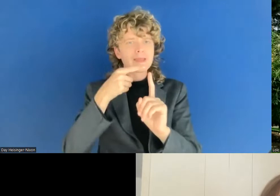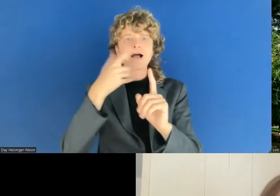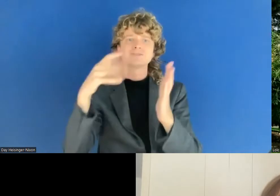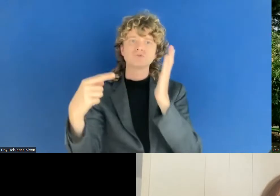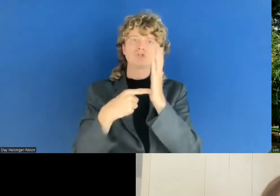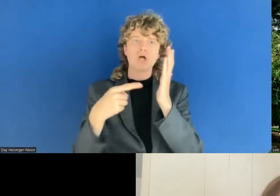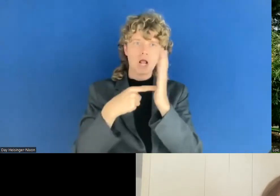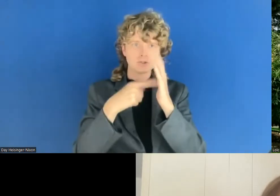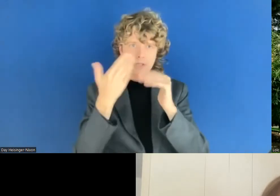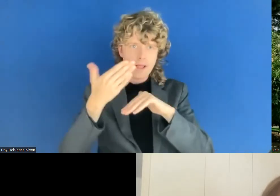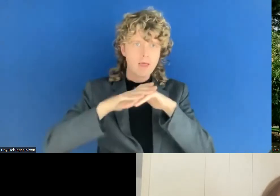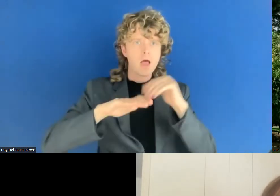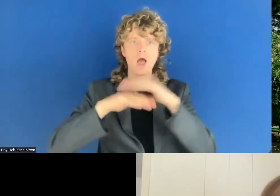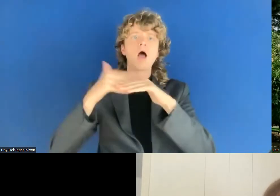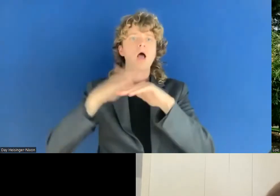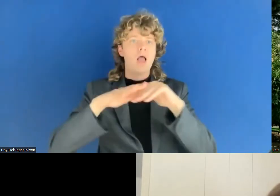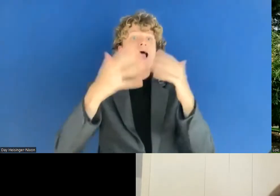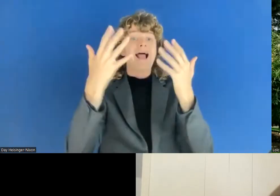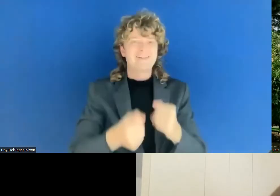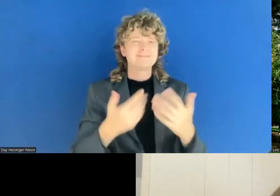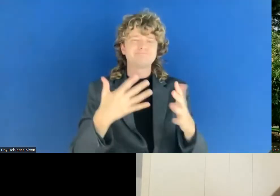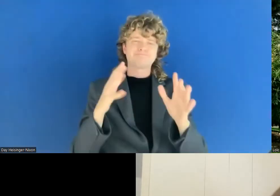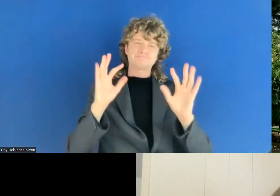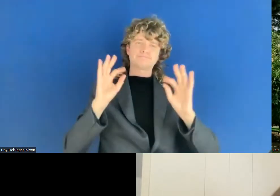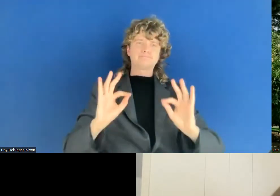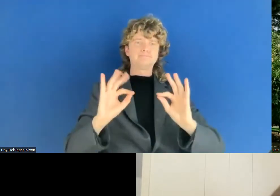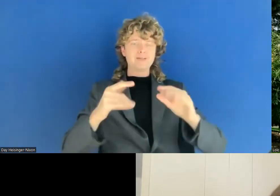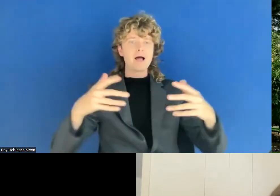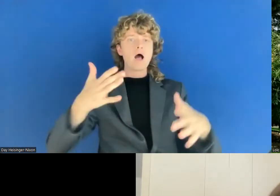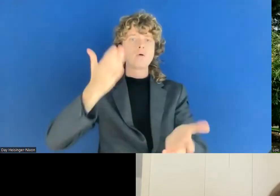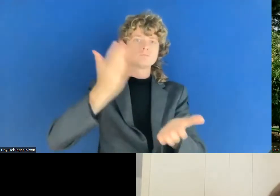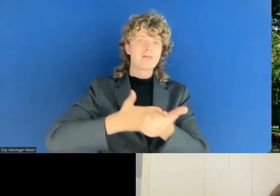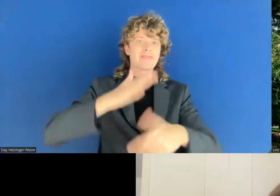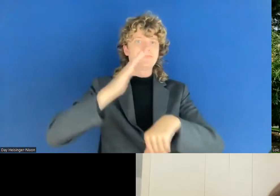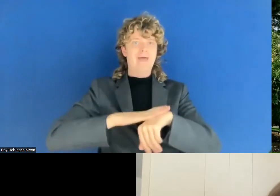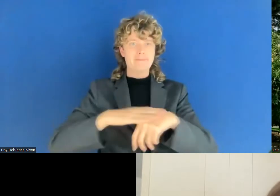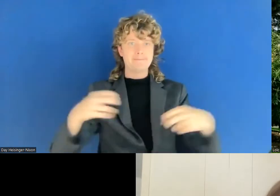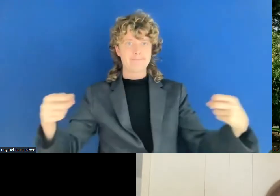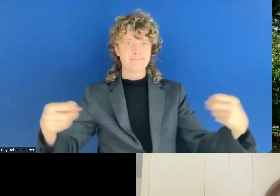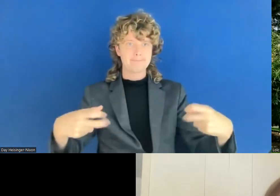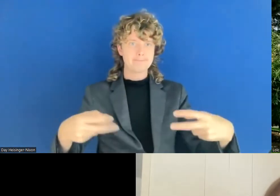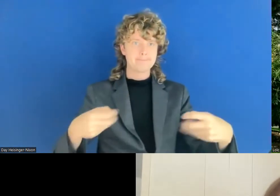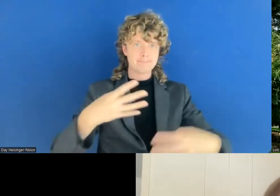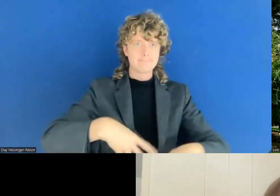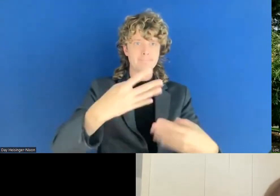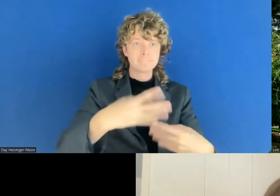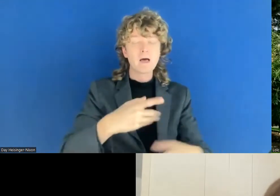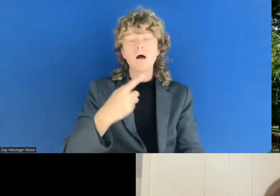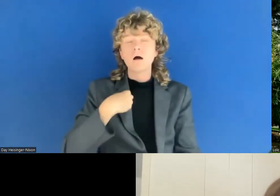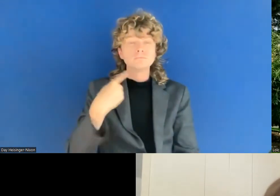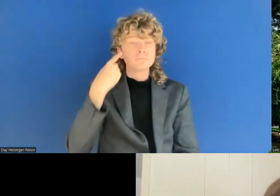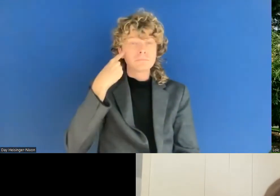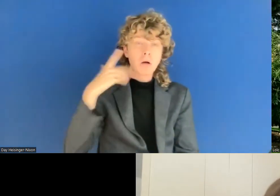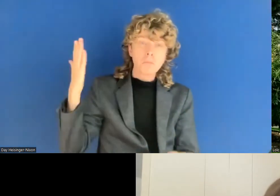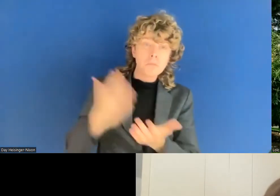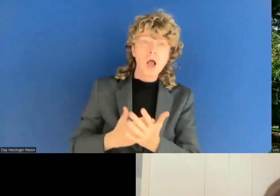systems, that they are there, they're not so, maybe someone is, I don't think they are so difficult to do, but